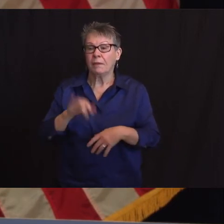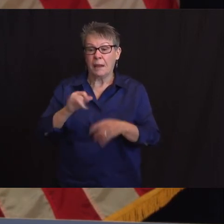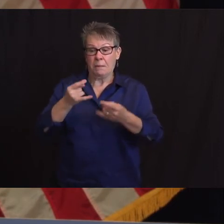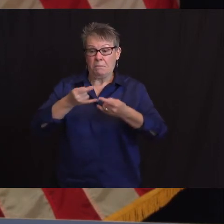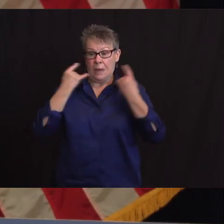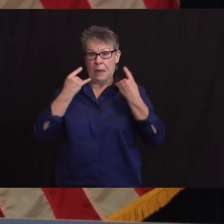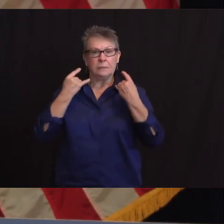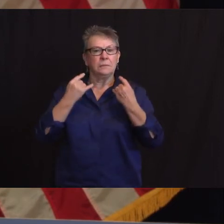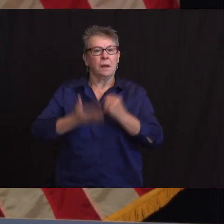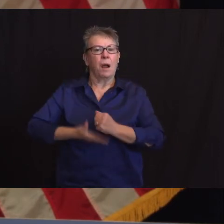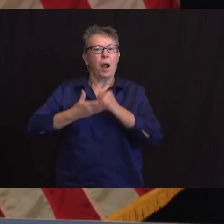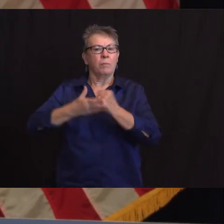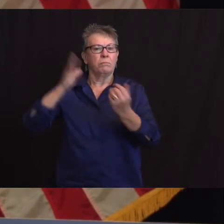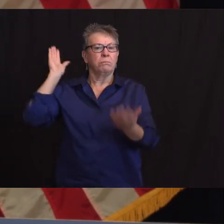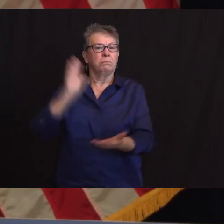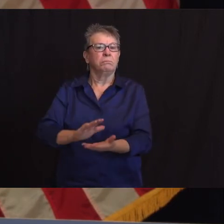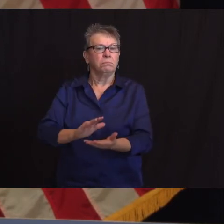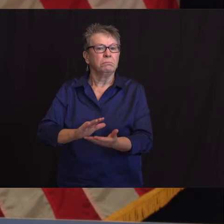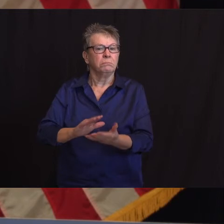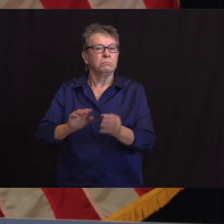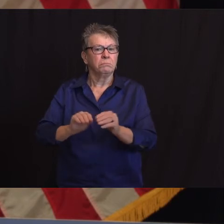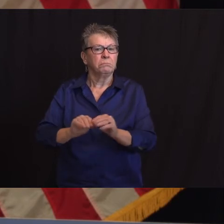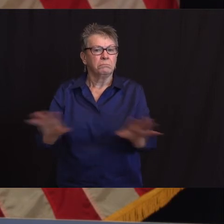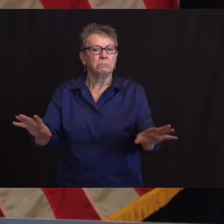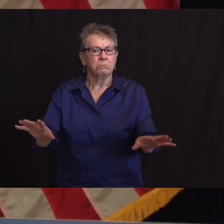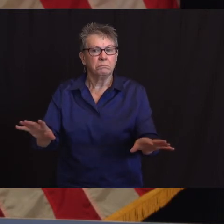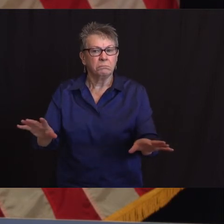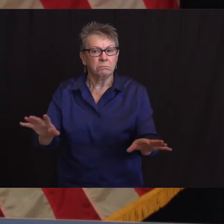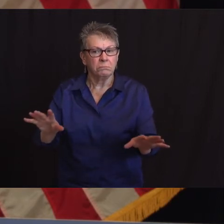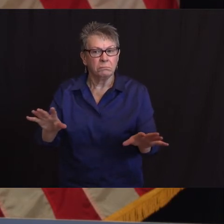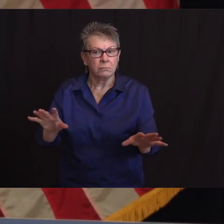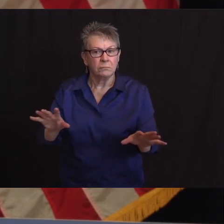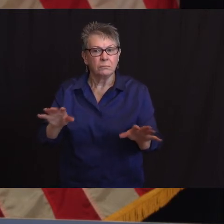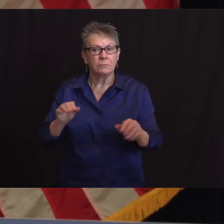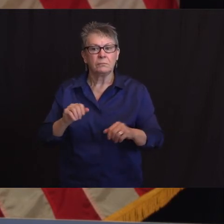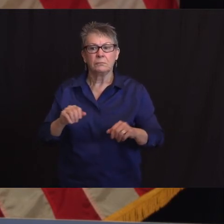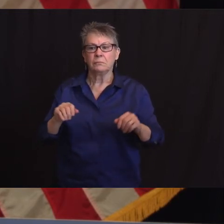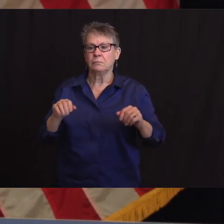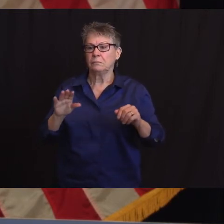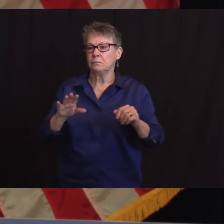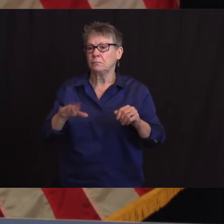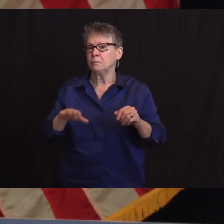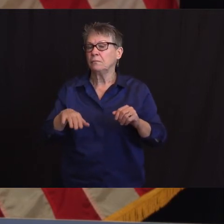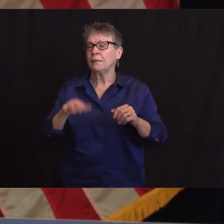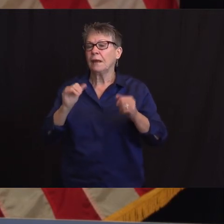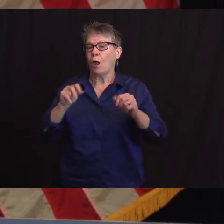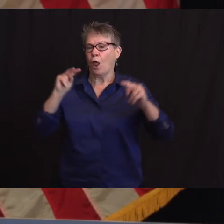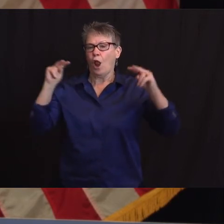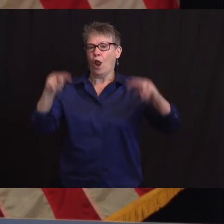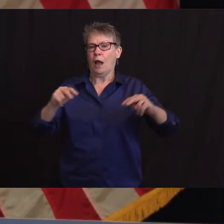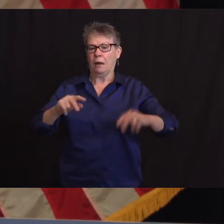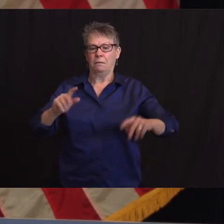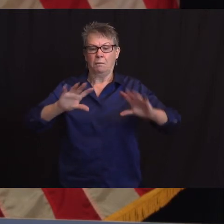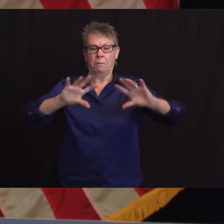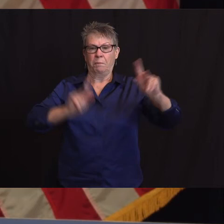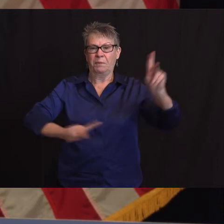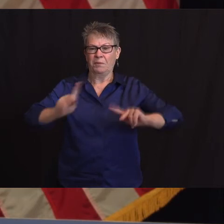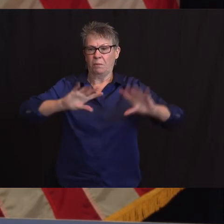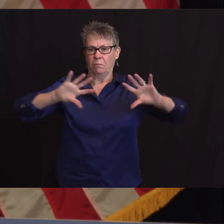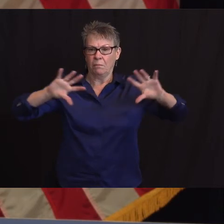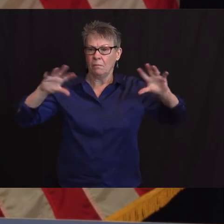In terms of looking at the population versus individual level, we do know that the pharmaceutical companies are still, and CDC, are